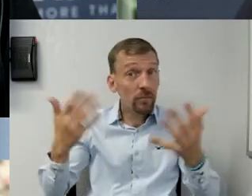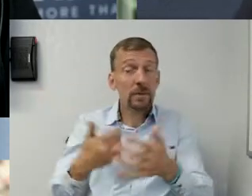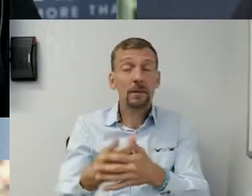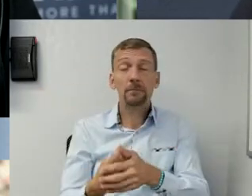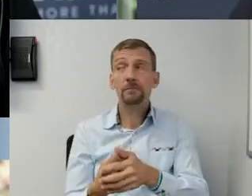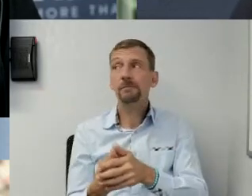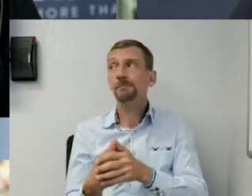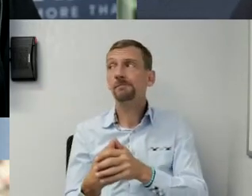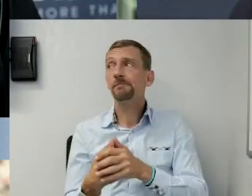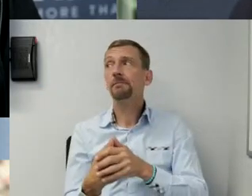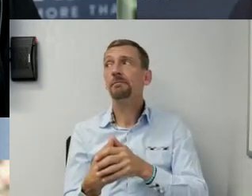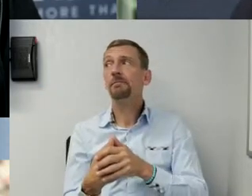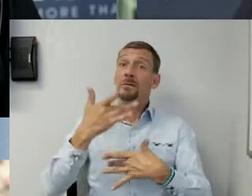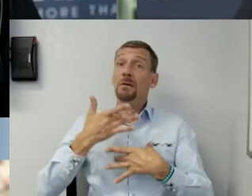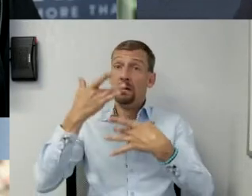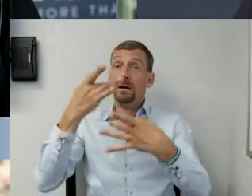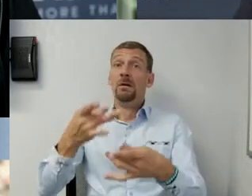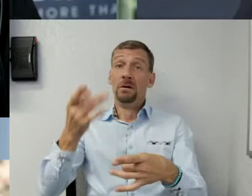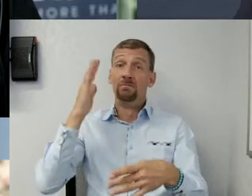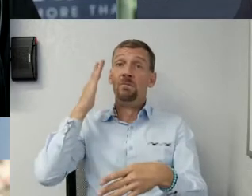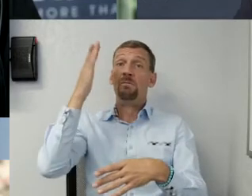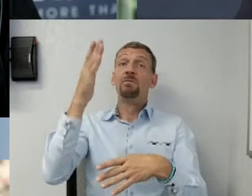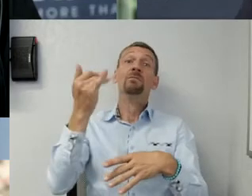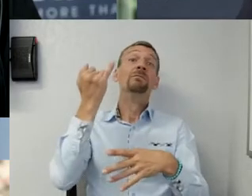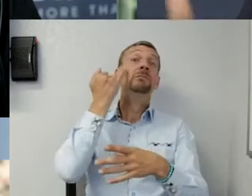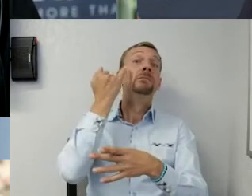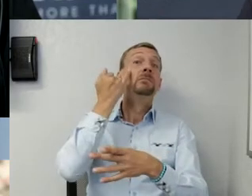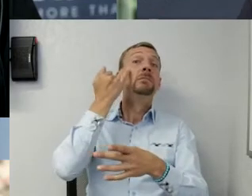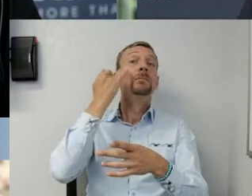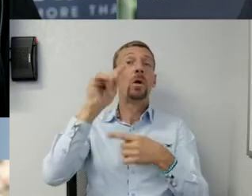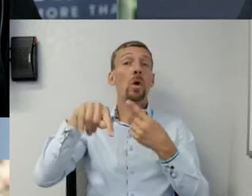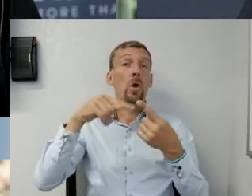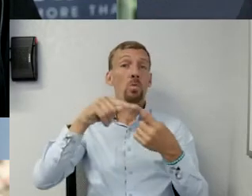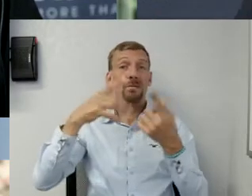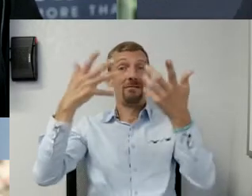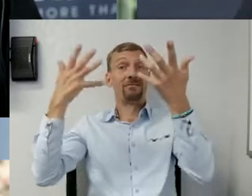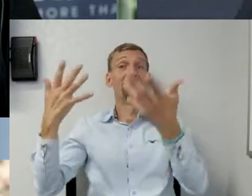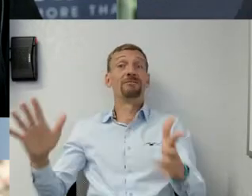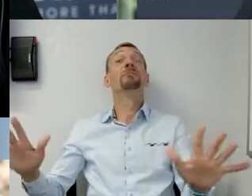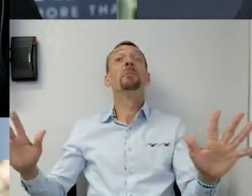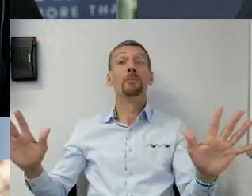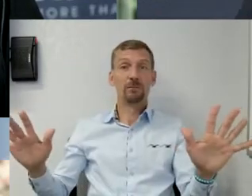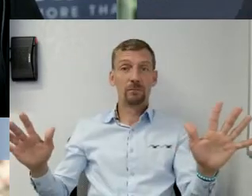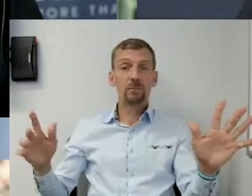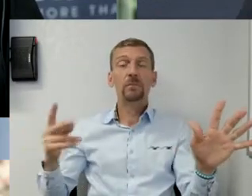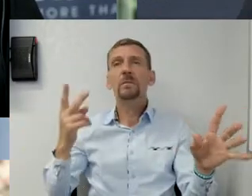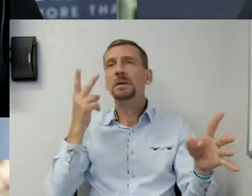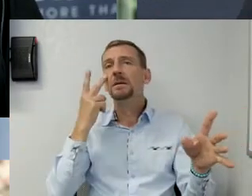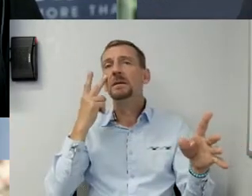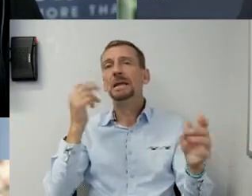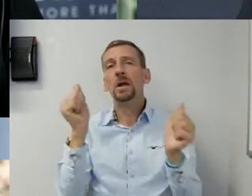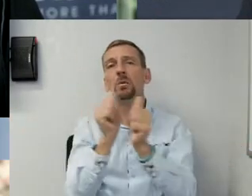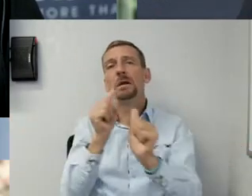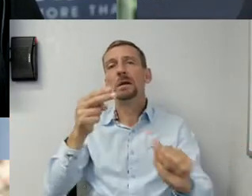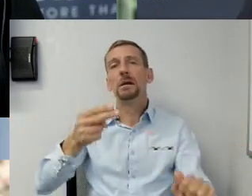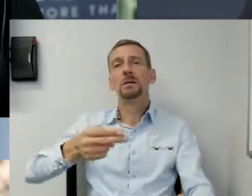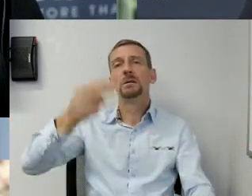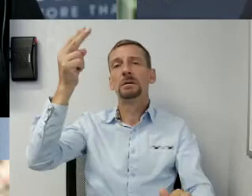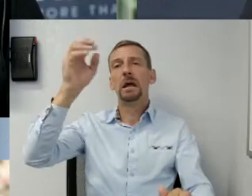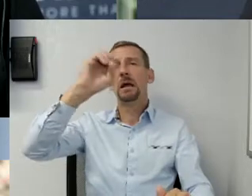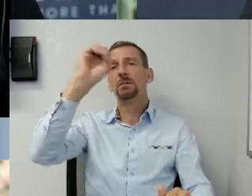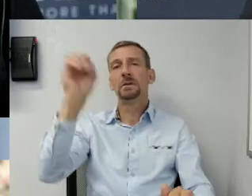It is going to be interesting to see if when we're all said and done, that we do end up with a high percentage that